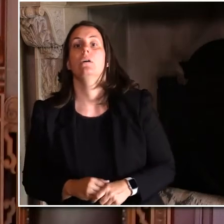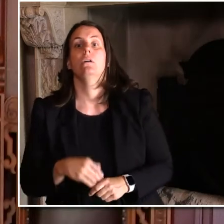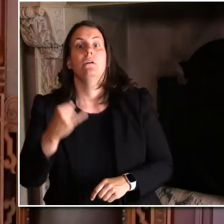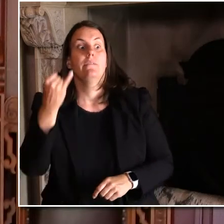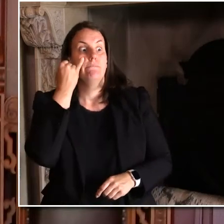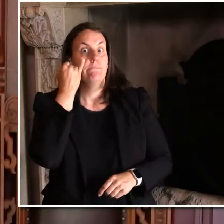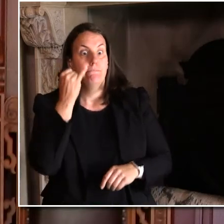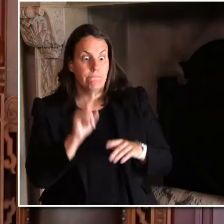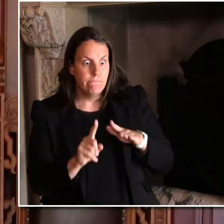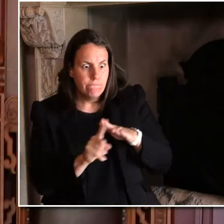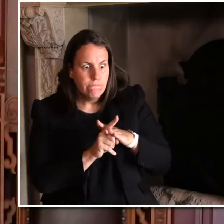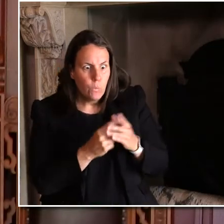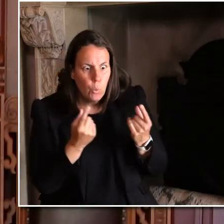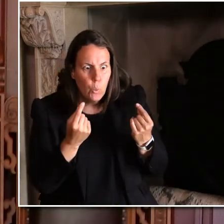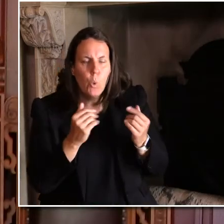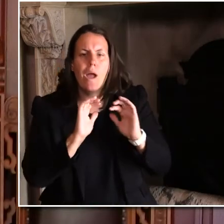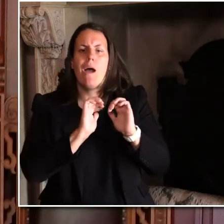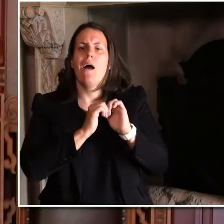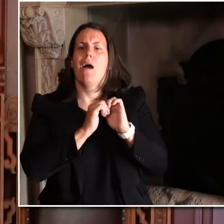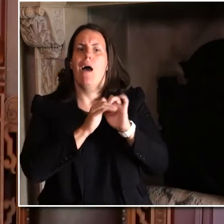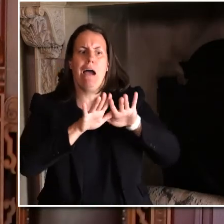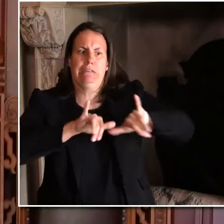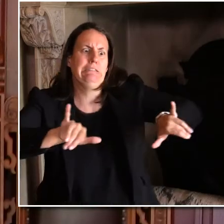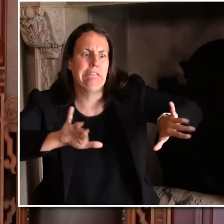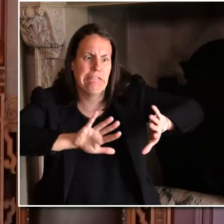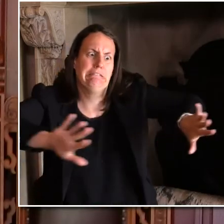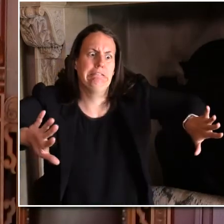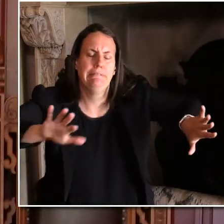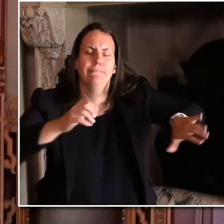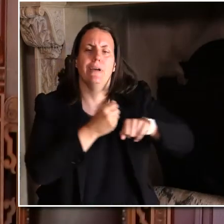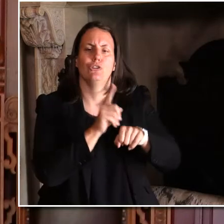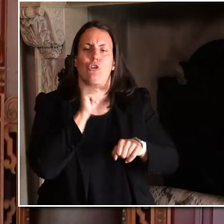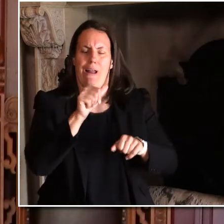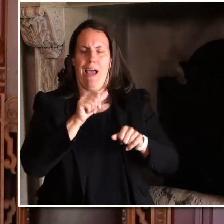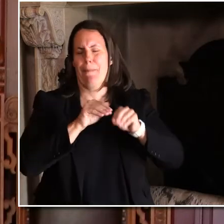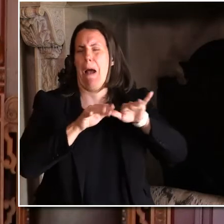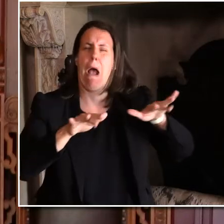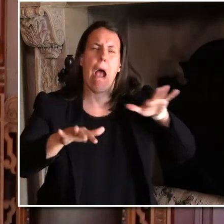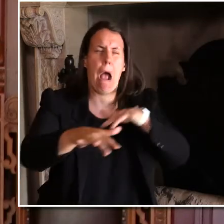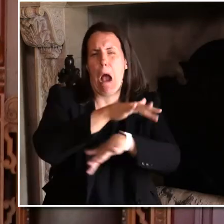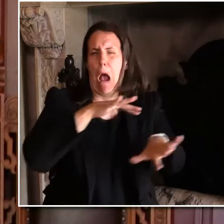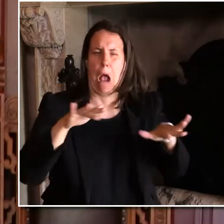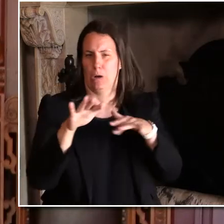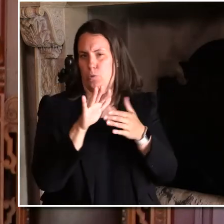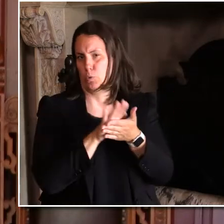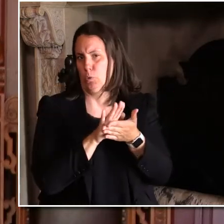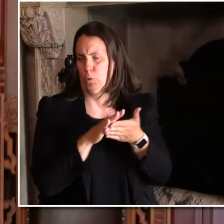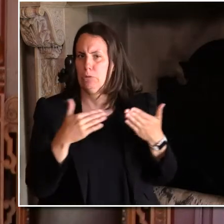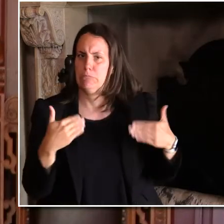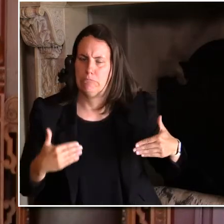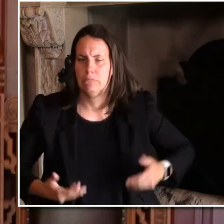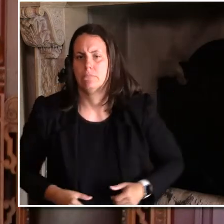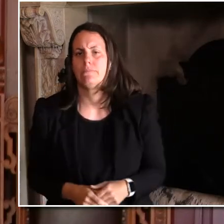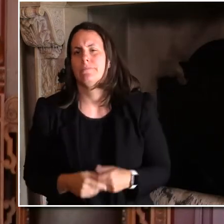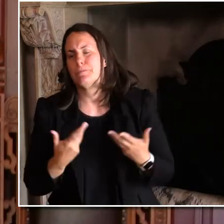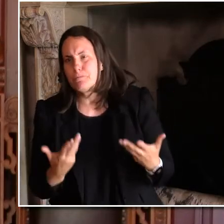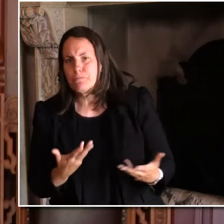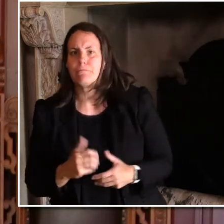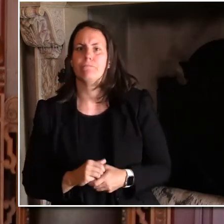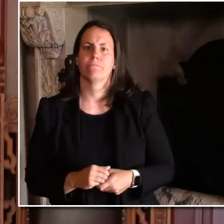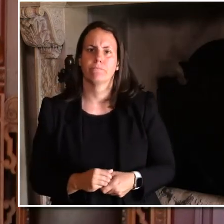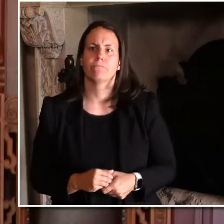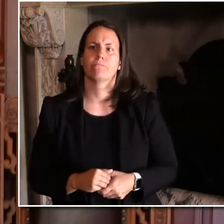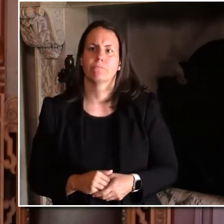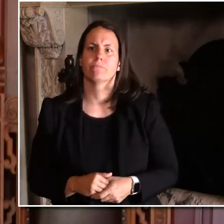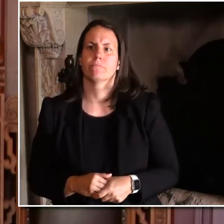possible and have those measures in place to prevent it transmitting as best we can within kind of that school population. You